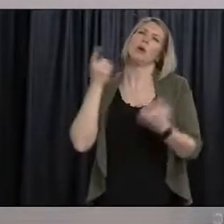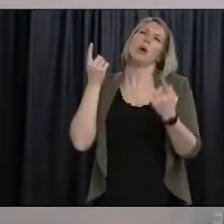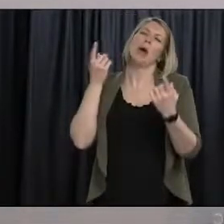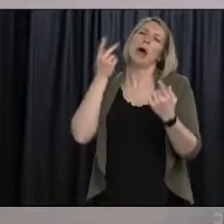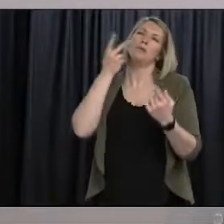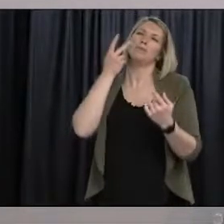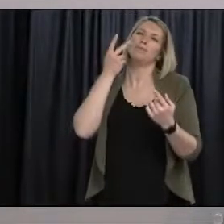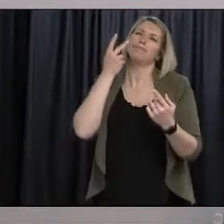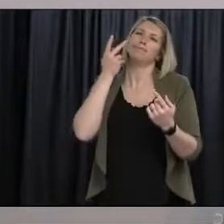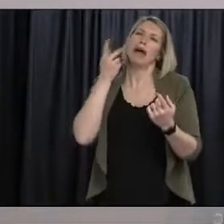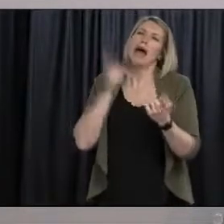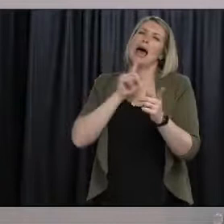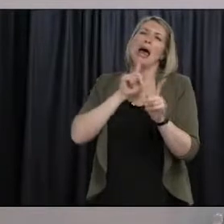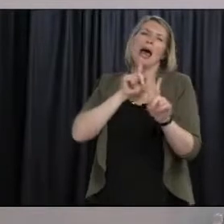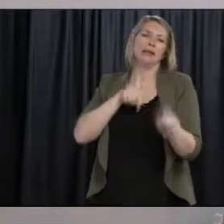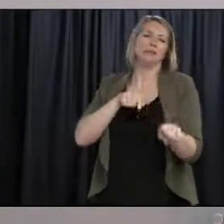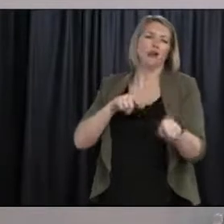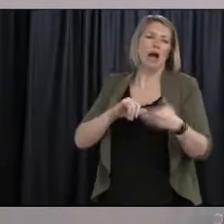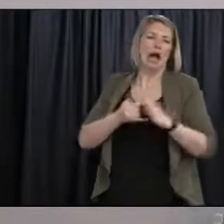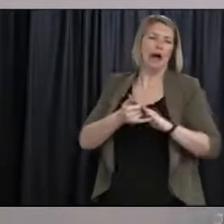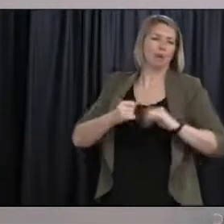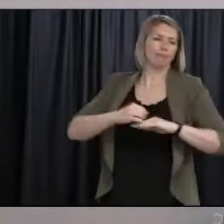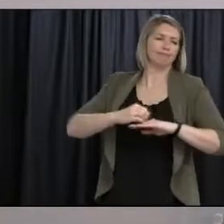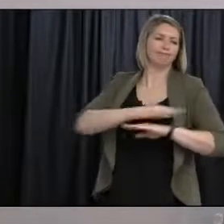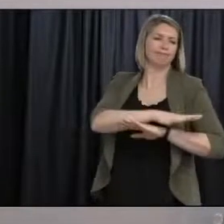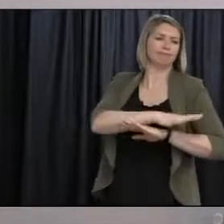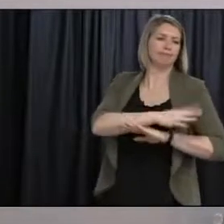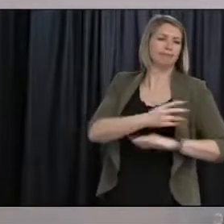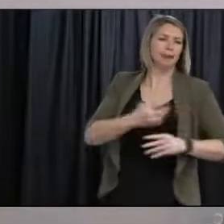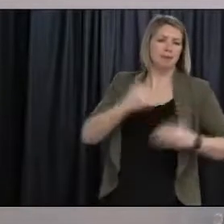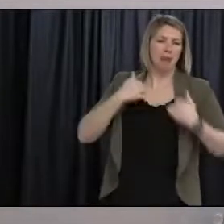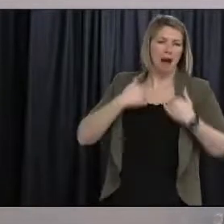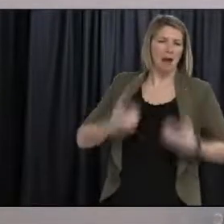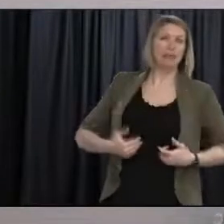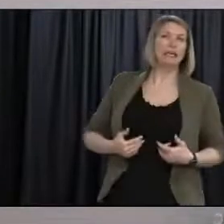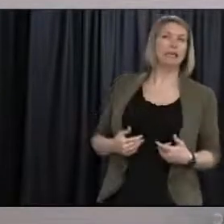answer on whether this is a serious concern or not?